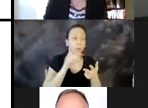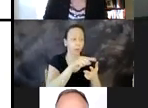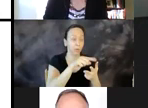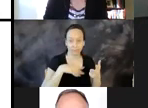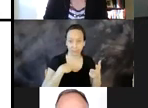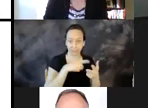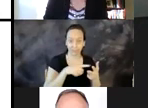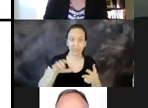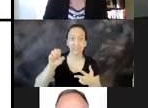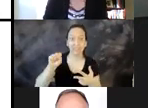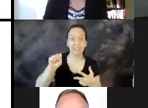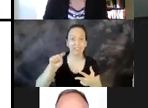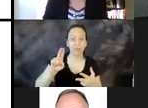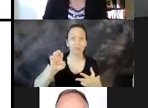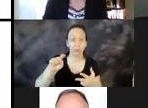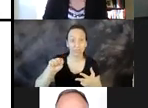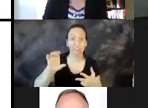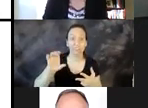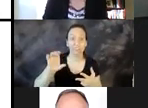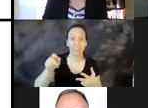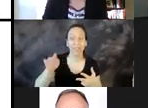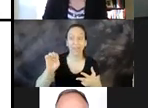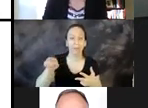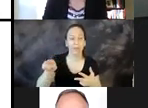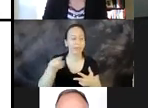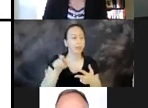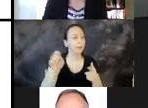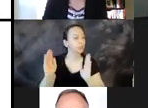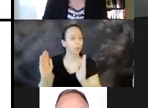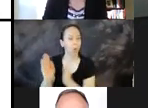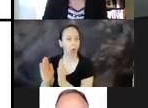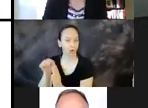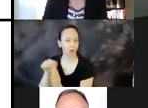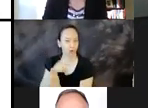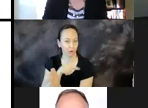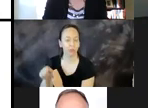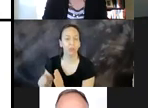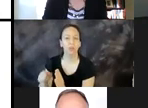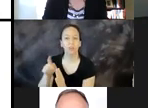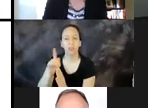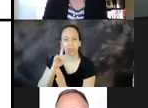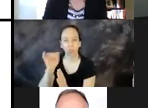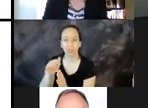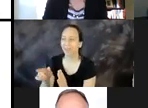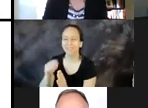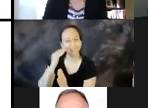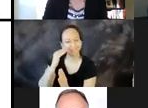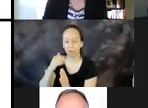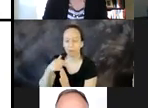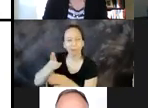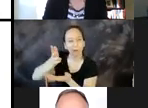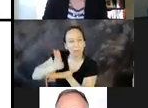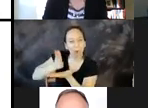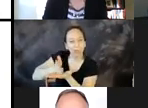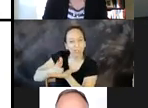Streetscape fare vending machines are a smaller version of the station fare vending machine, resembling a multi-space parking meter.